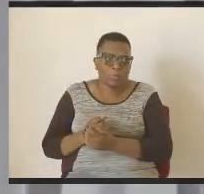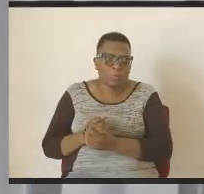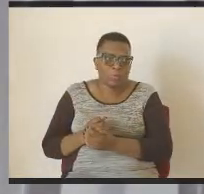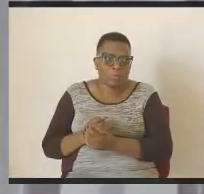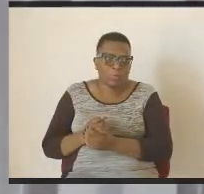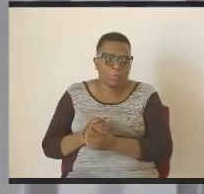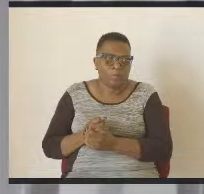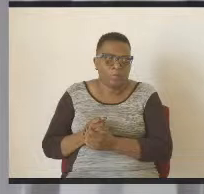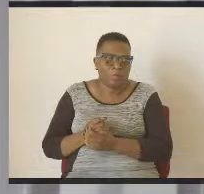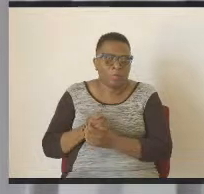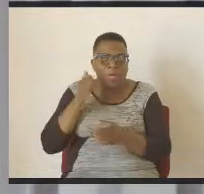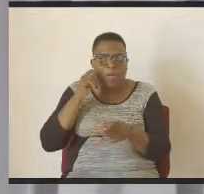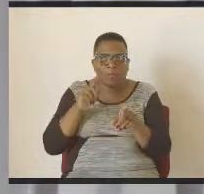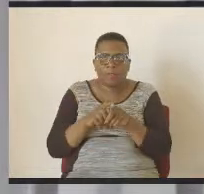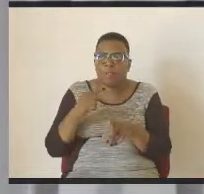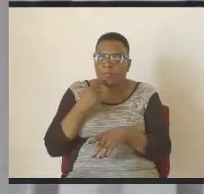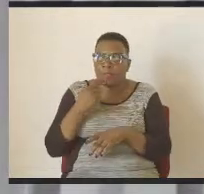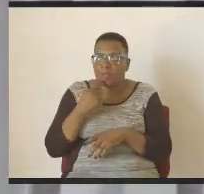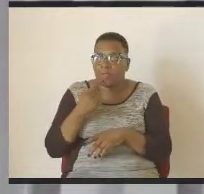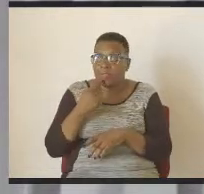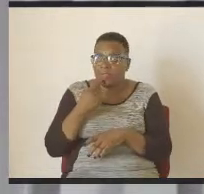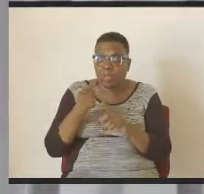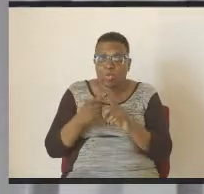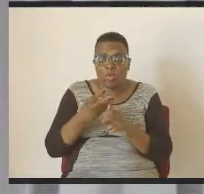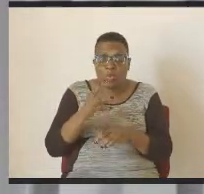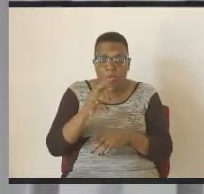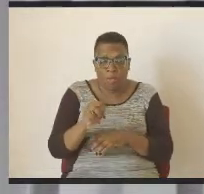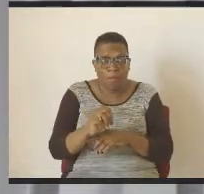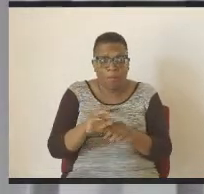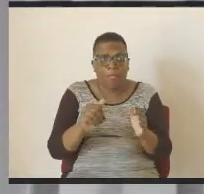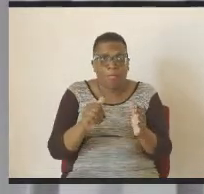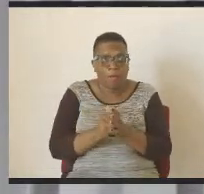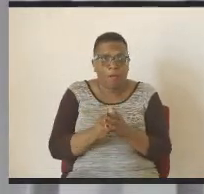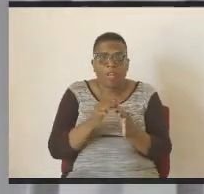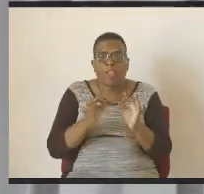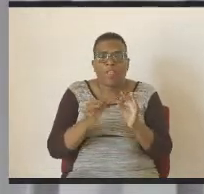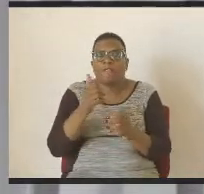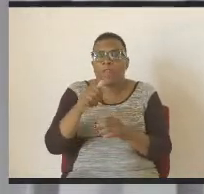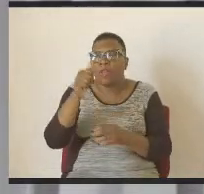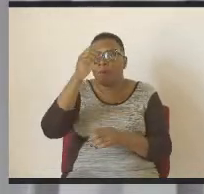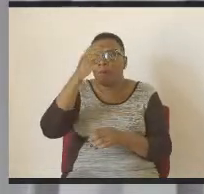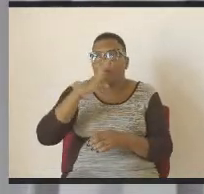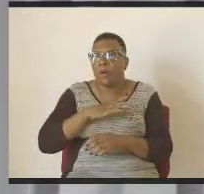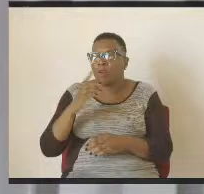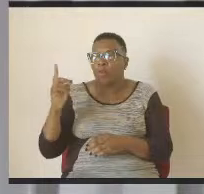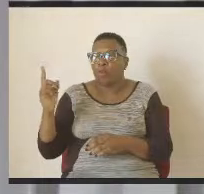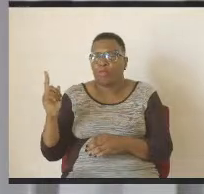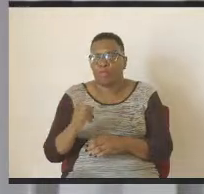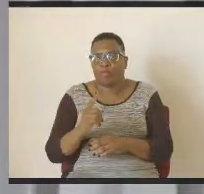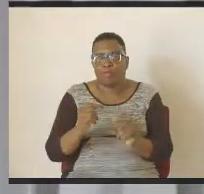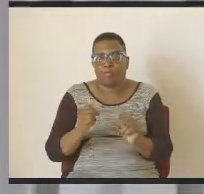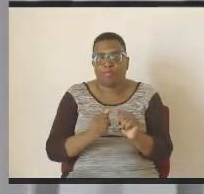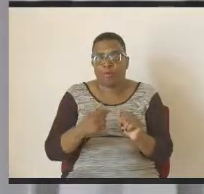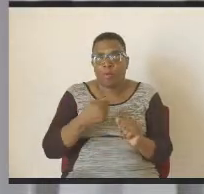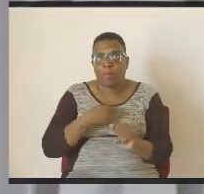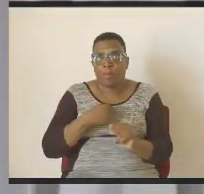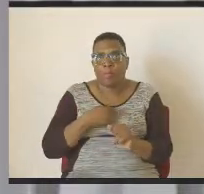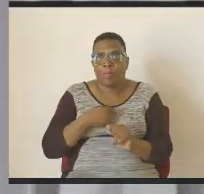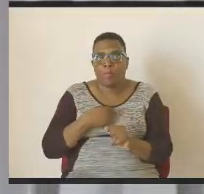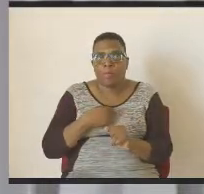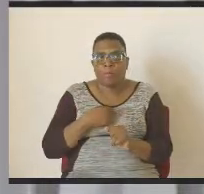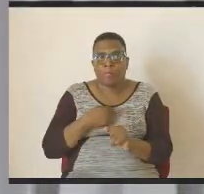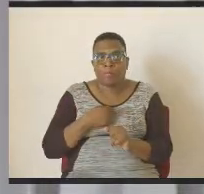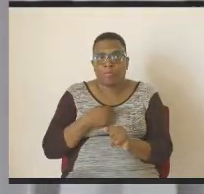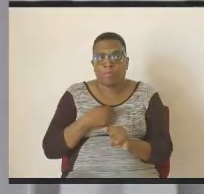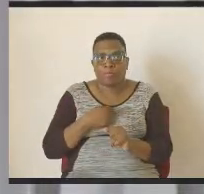sister said. And he said to them all, if any man will come after me, let him deny himself and